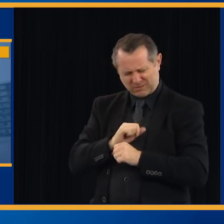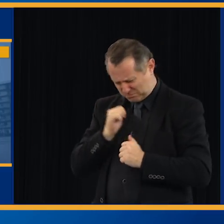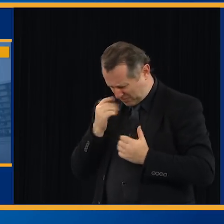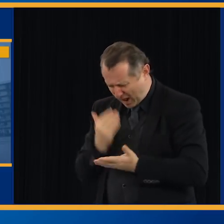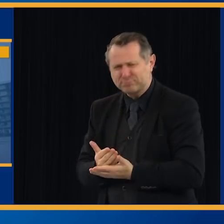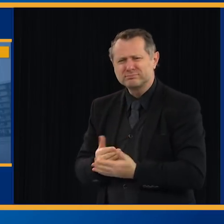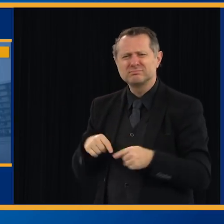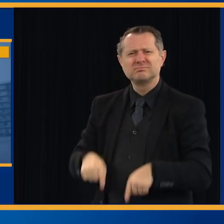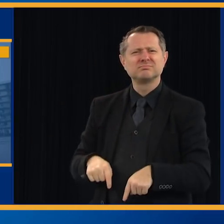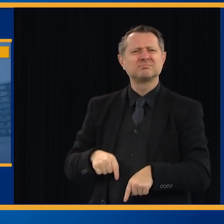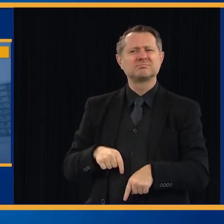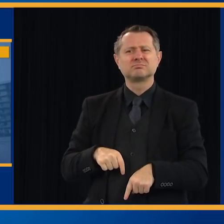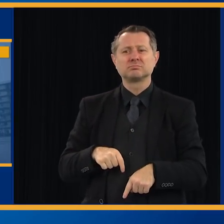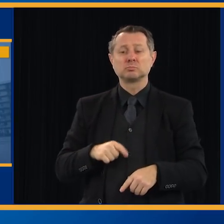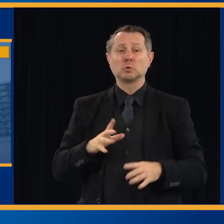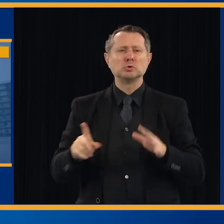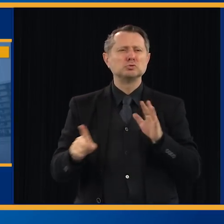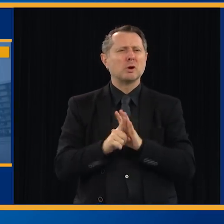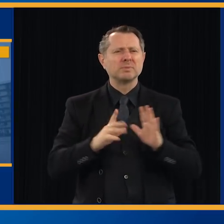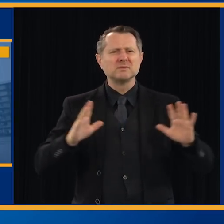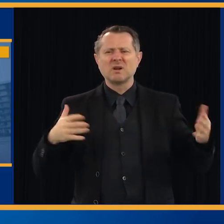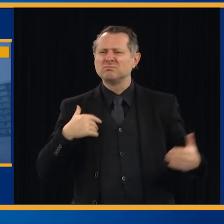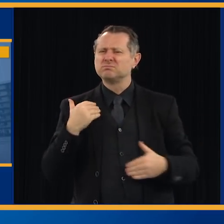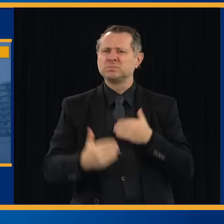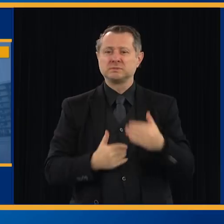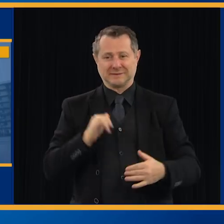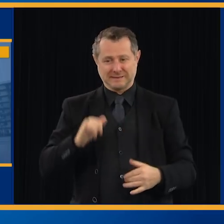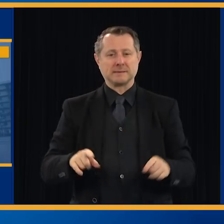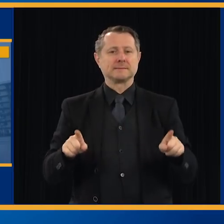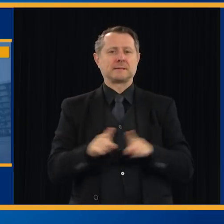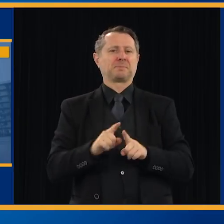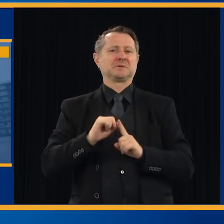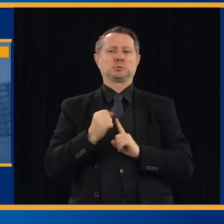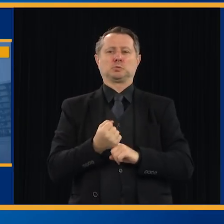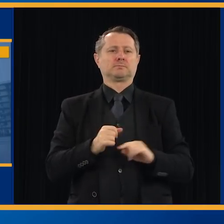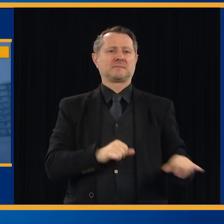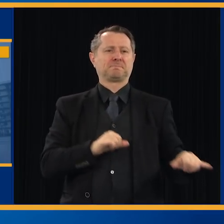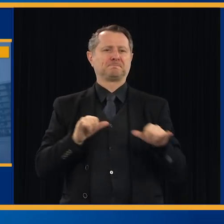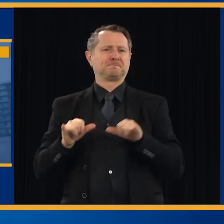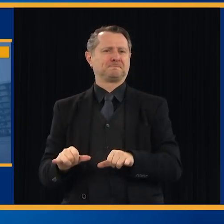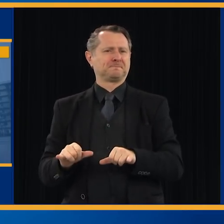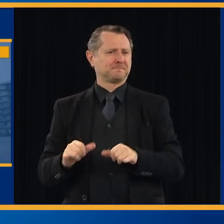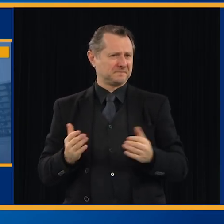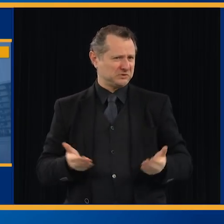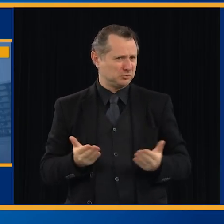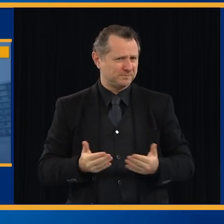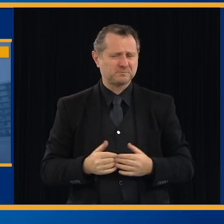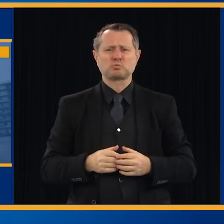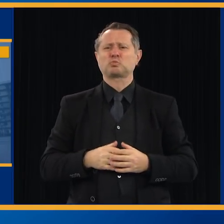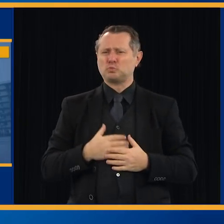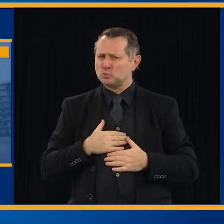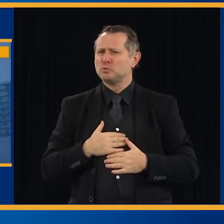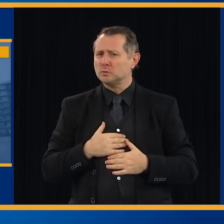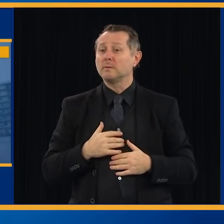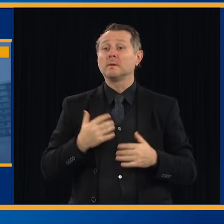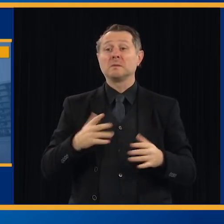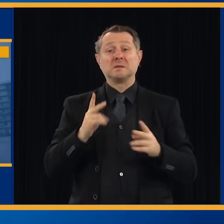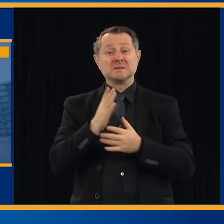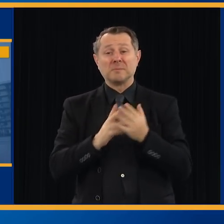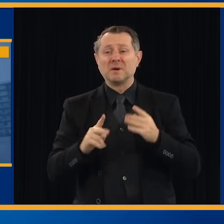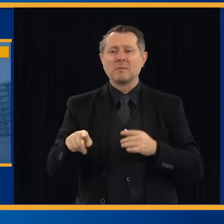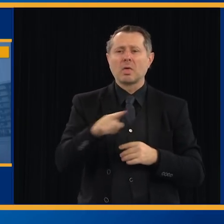they just showed up. That's what happened here. And that, when I talk about seeing the best and the worst of people at a time of